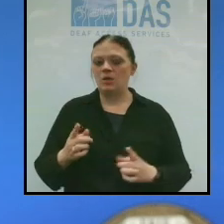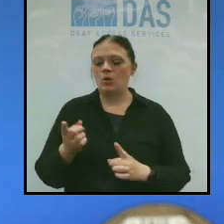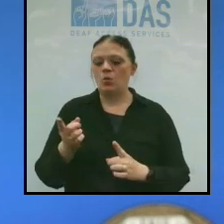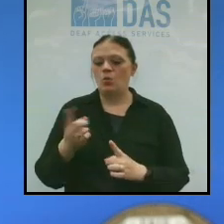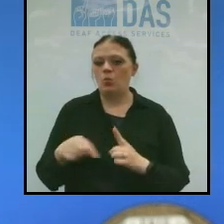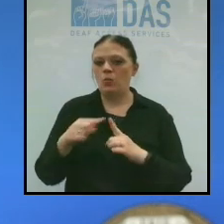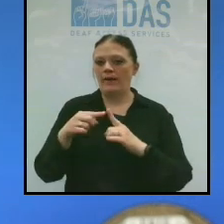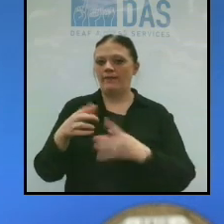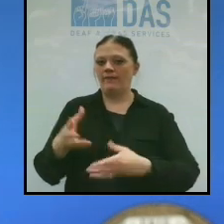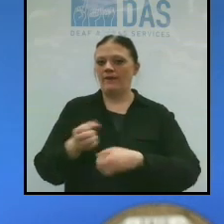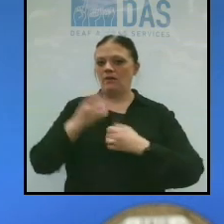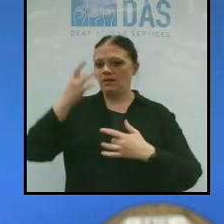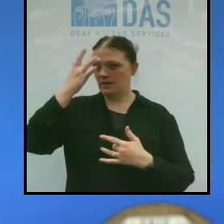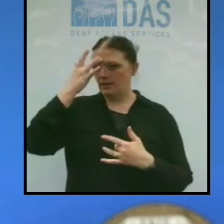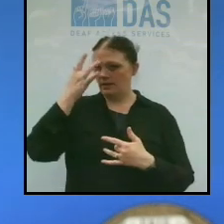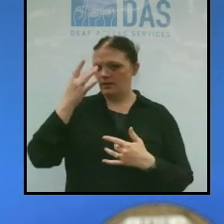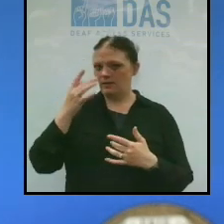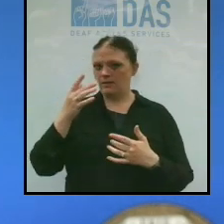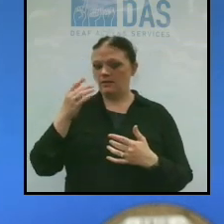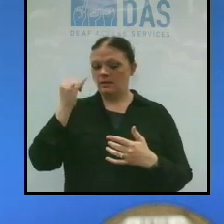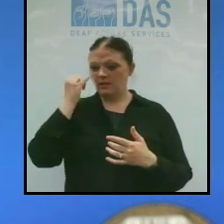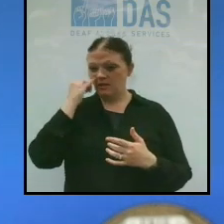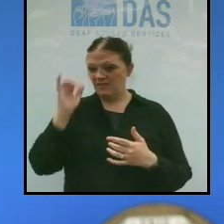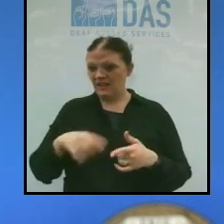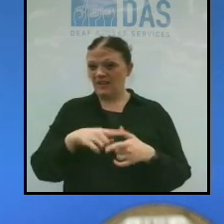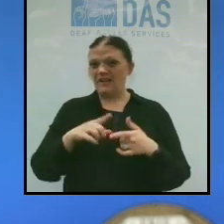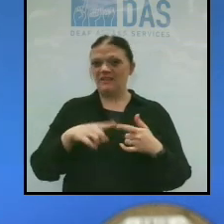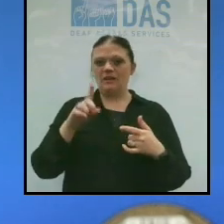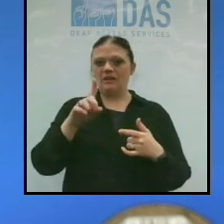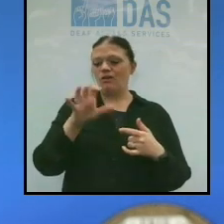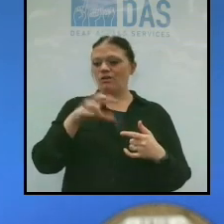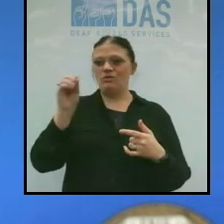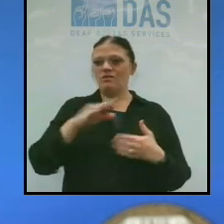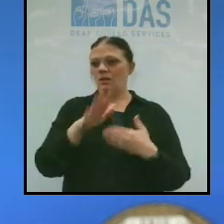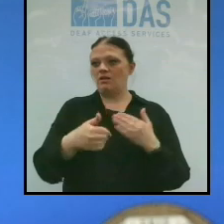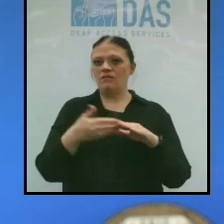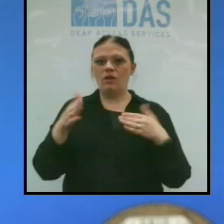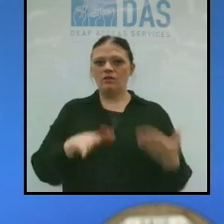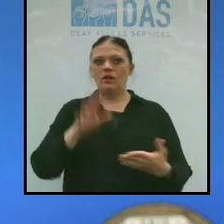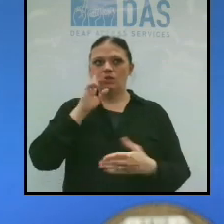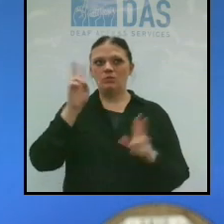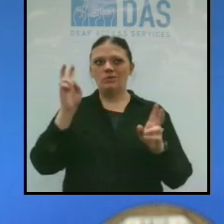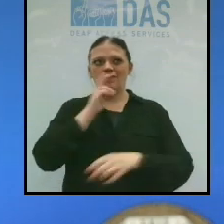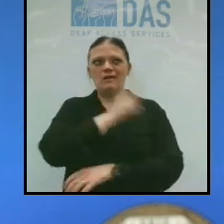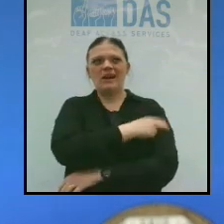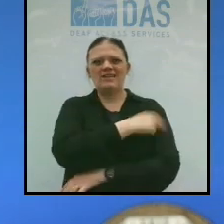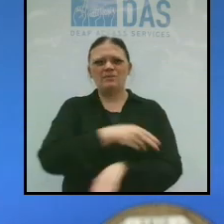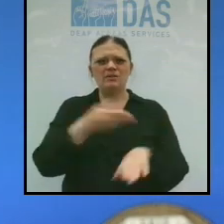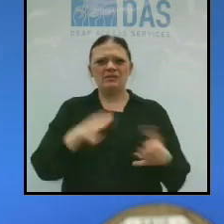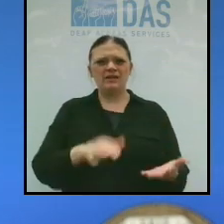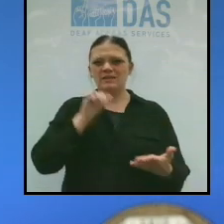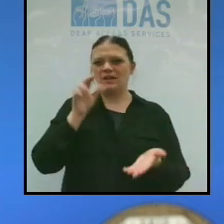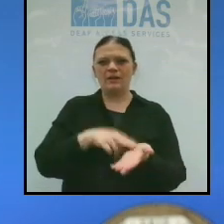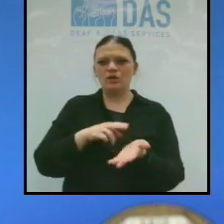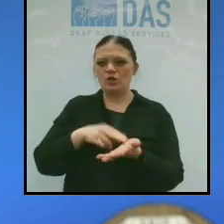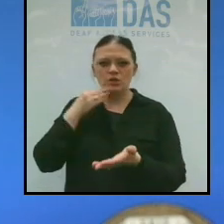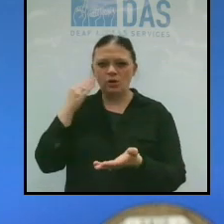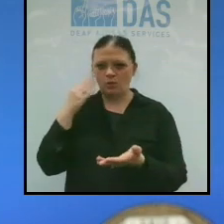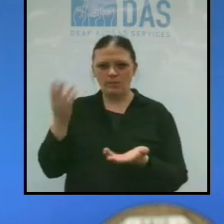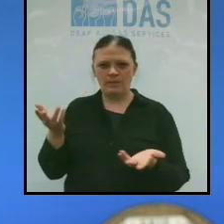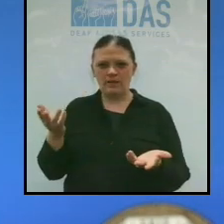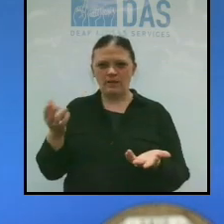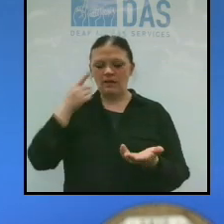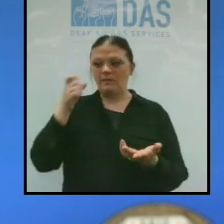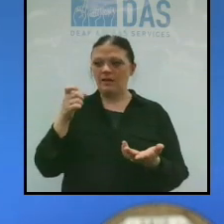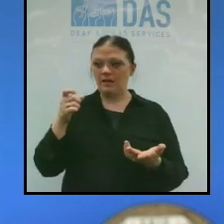So, I mean, if that's the case, almost 100% of all deaths in Erie County would be hospital deaths. They would have not been nursing homes, because